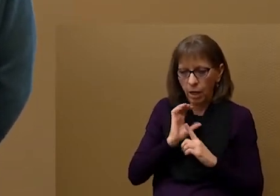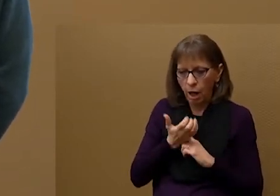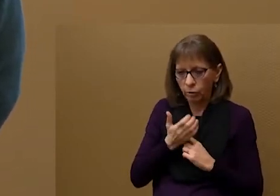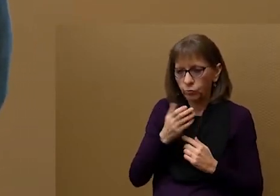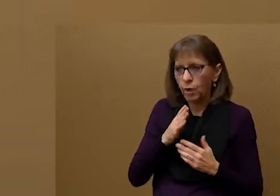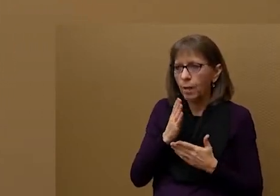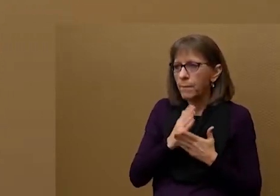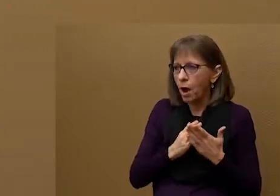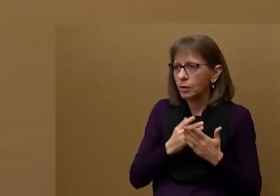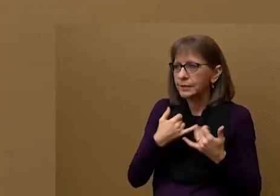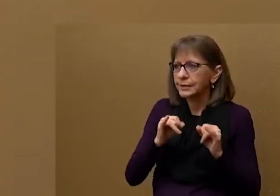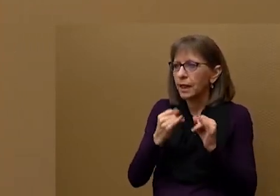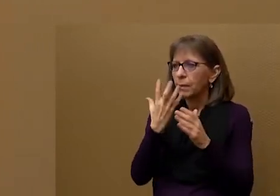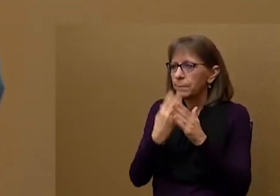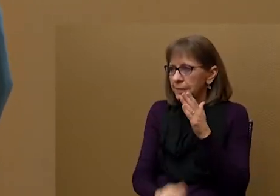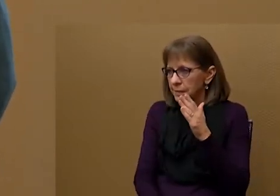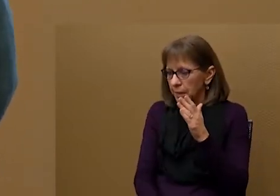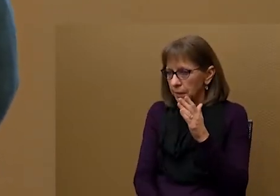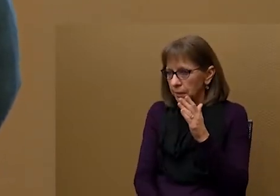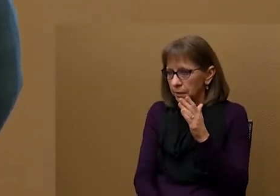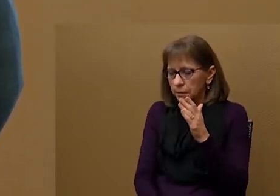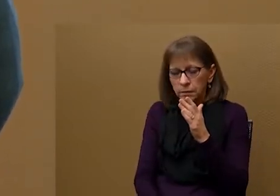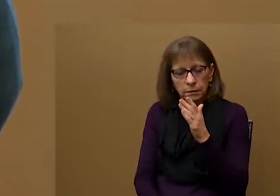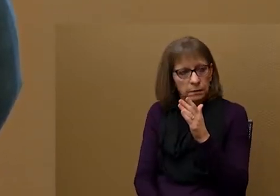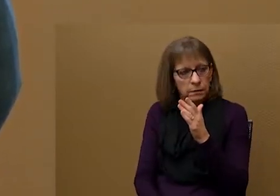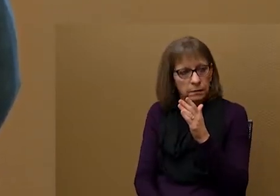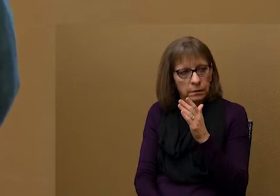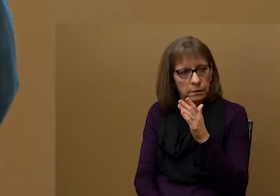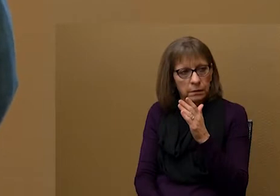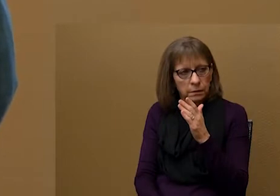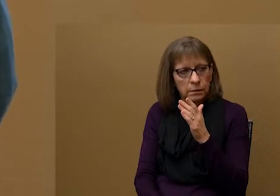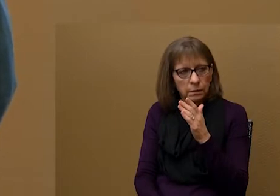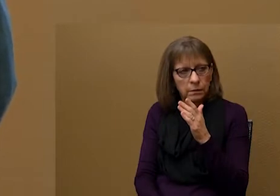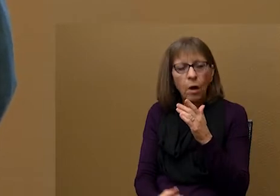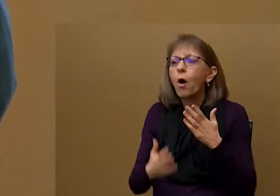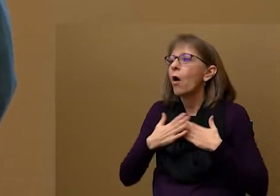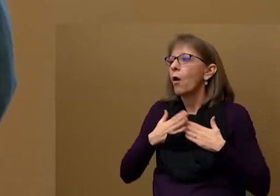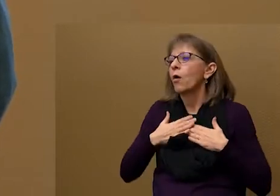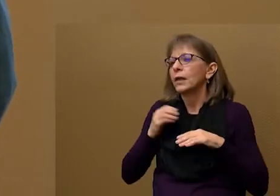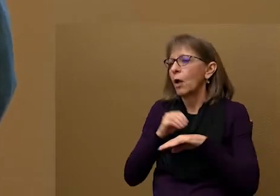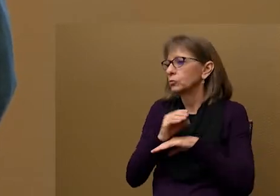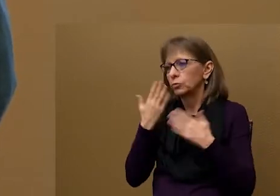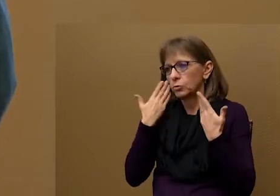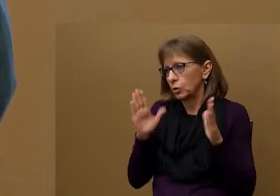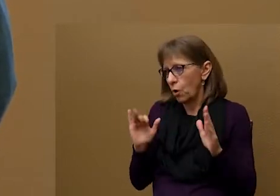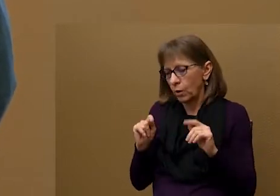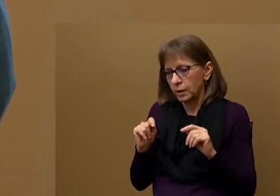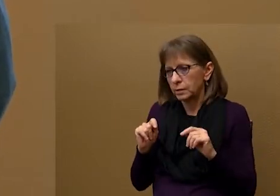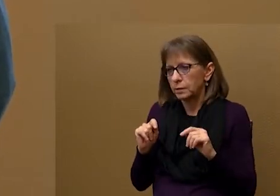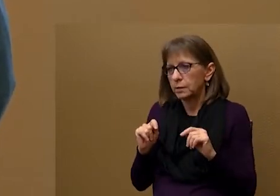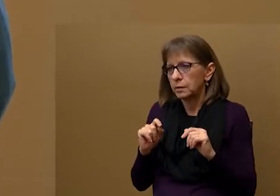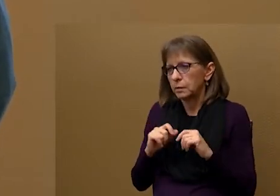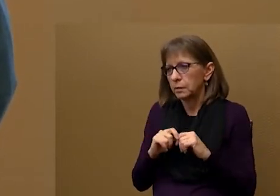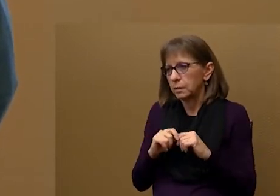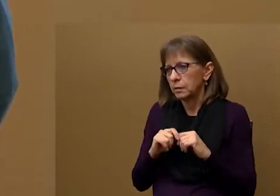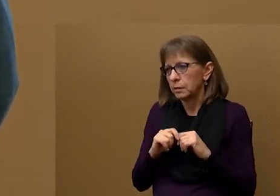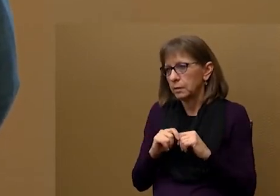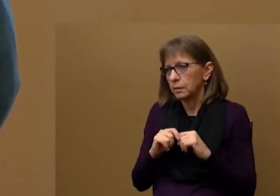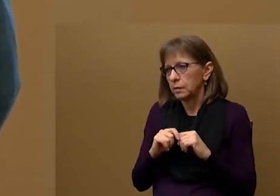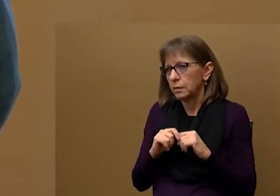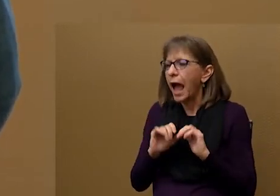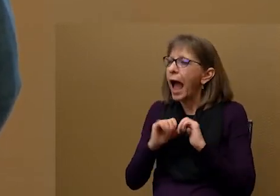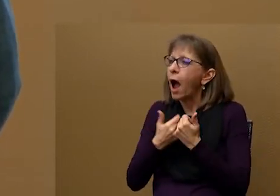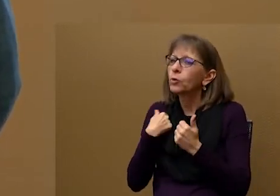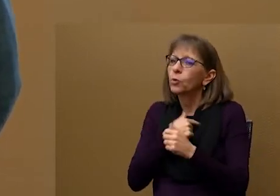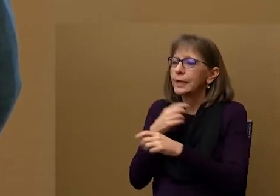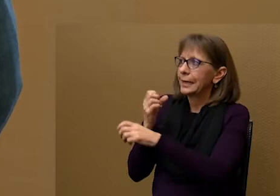culture part to any counselor might still be missing. So how do we get implant users to come to somebody who